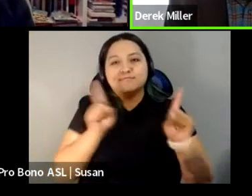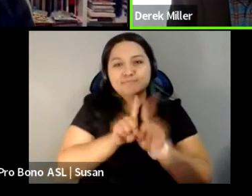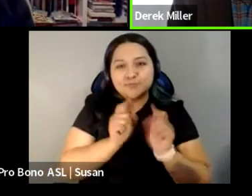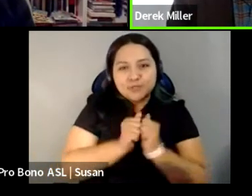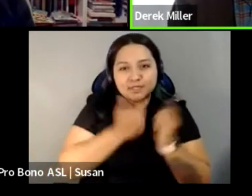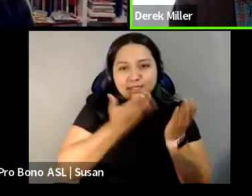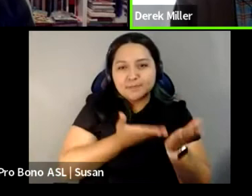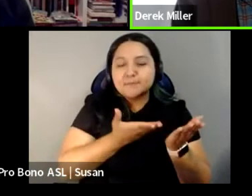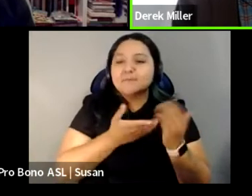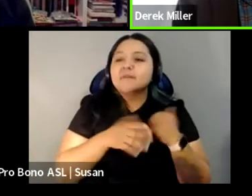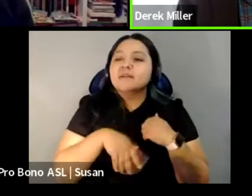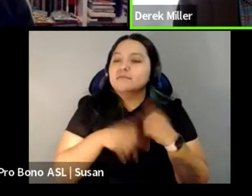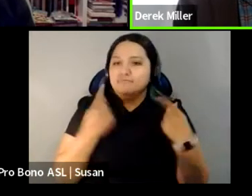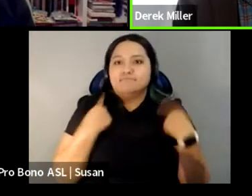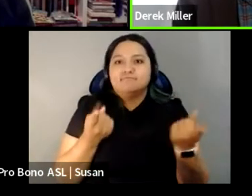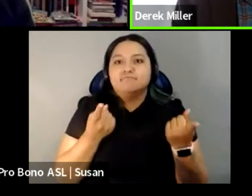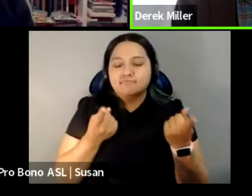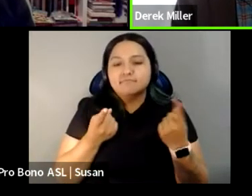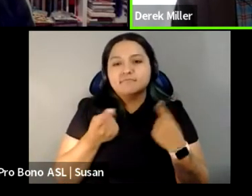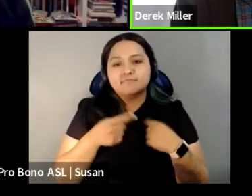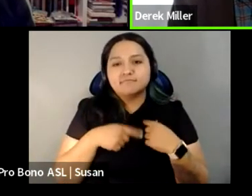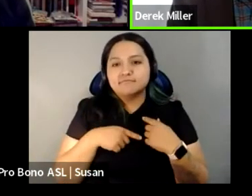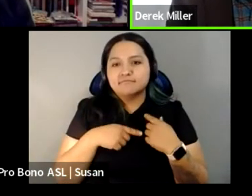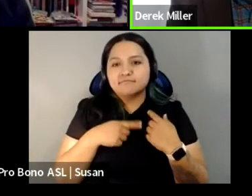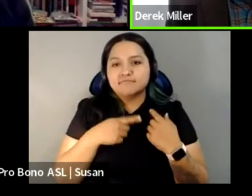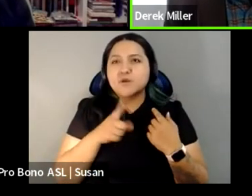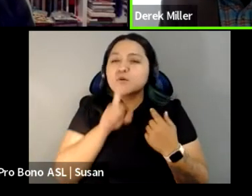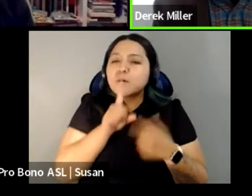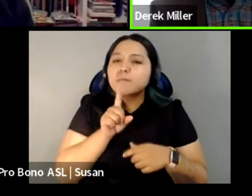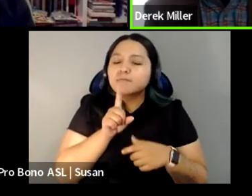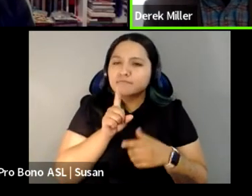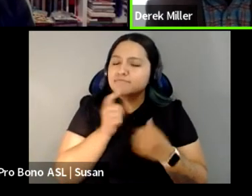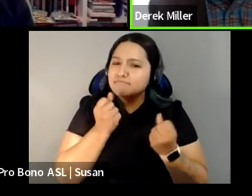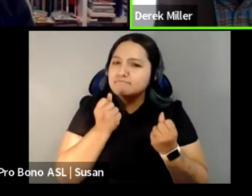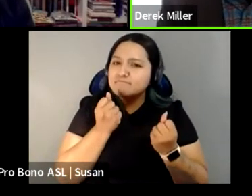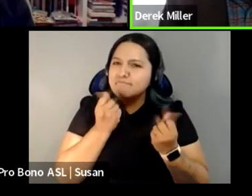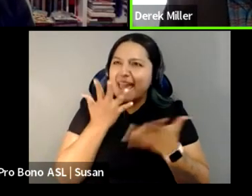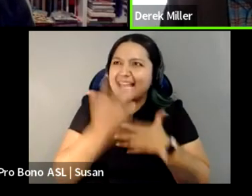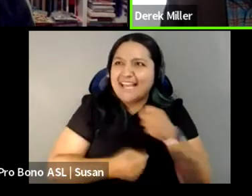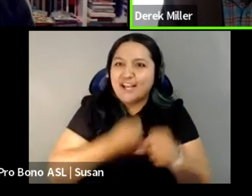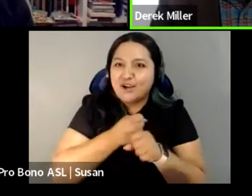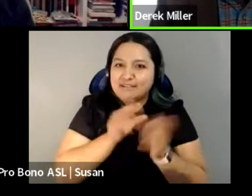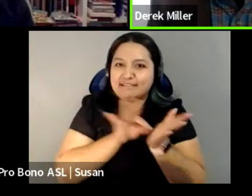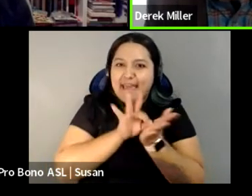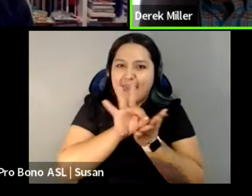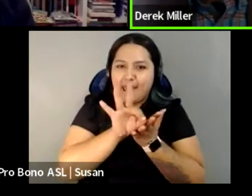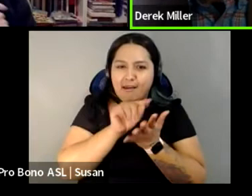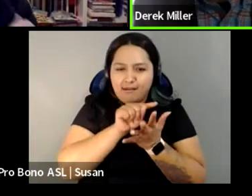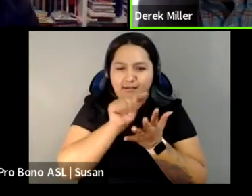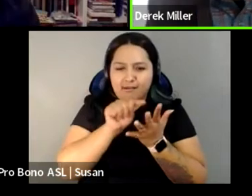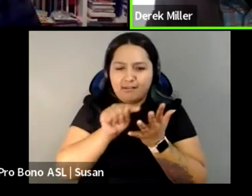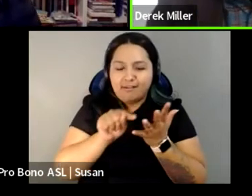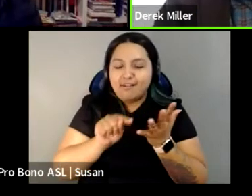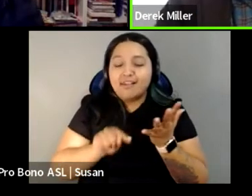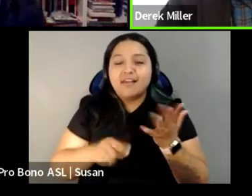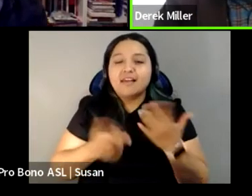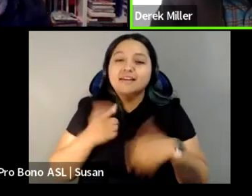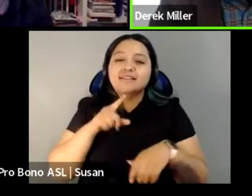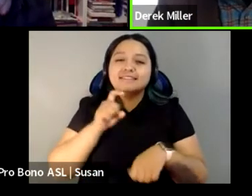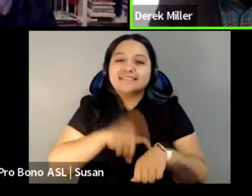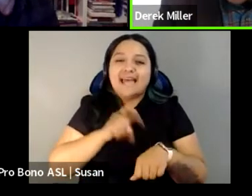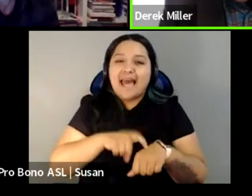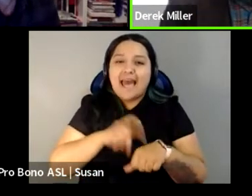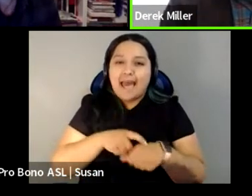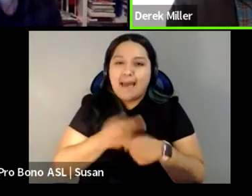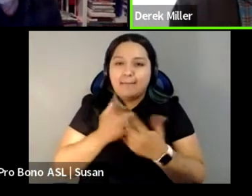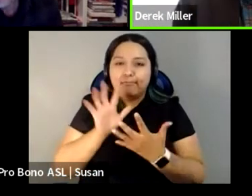various ways throughout more years than I can count at this point, because the pandemic has made me unable to count time.